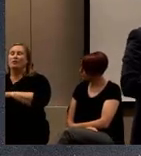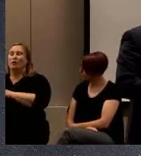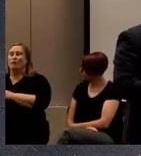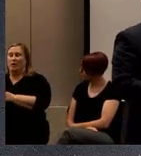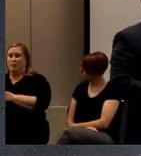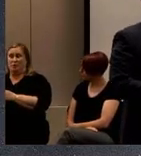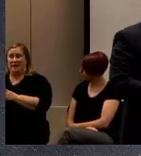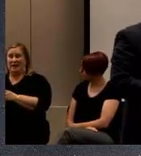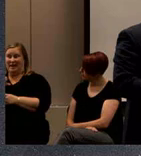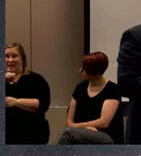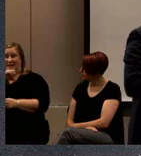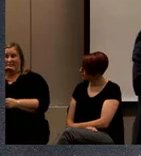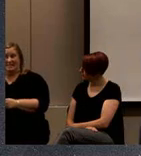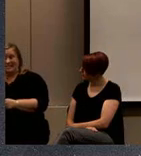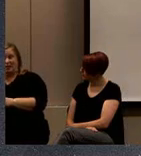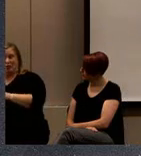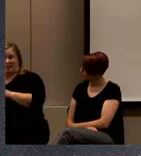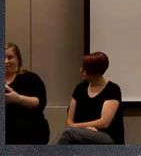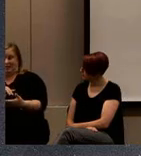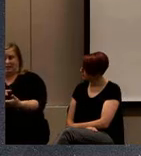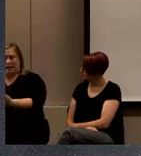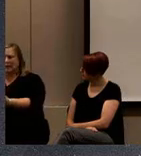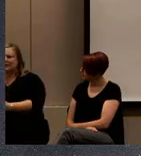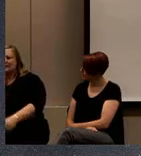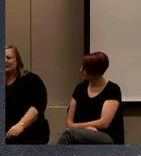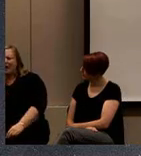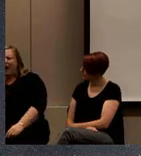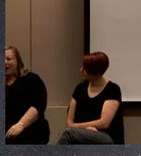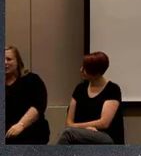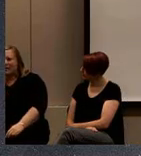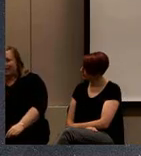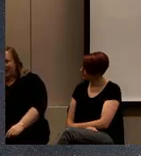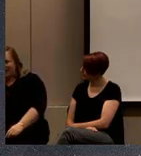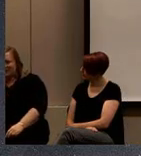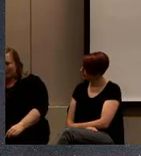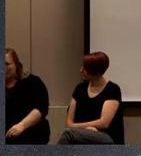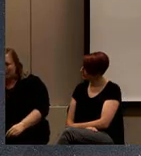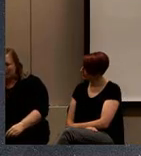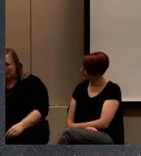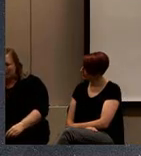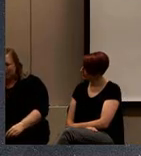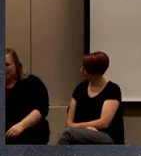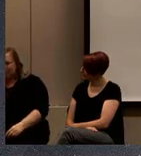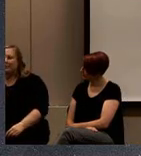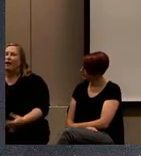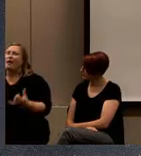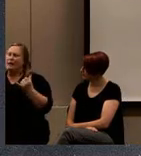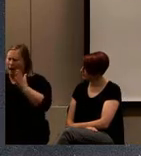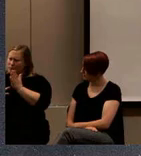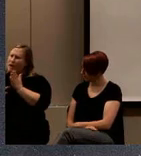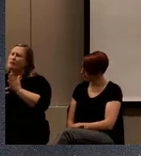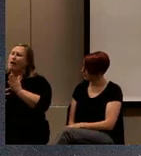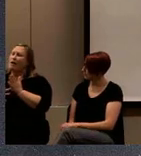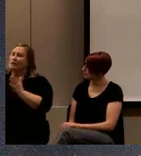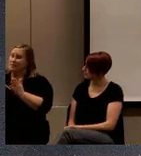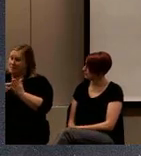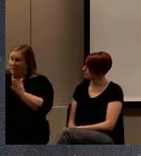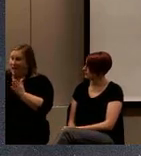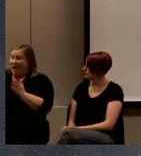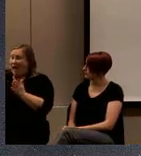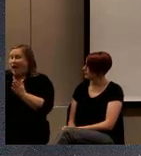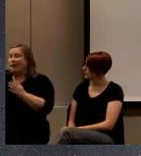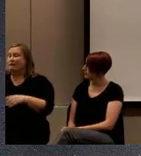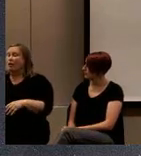the seniors that were in this study didn't understand that. And now there are technologies that do that.